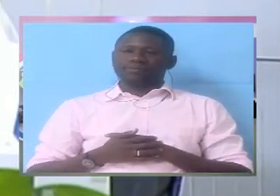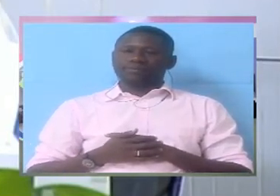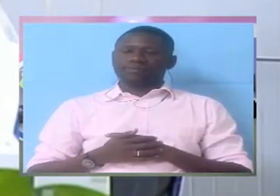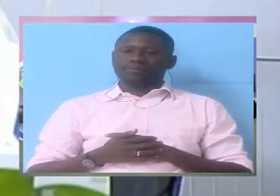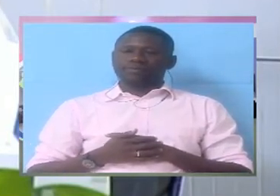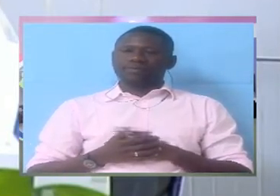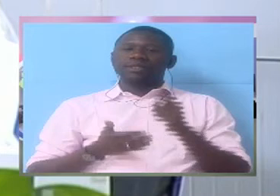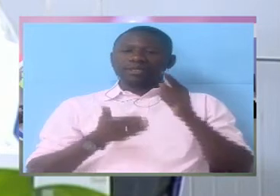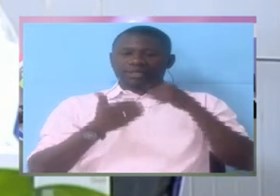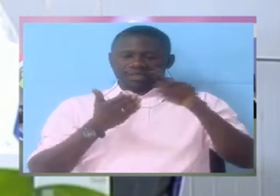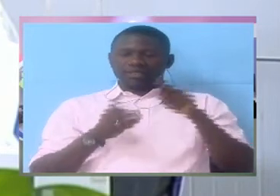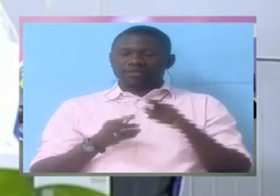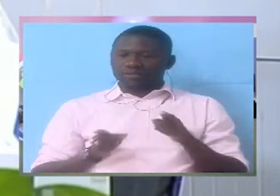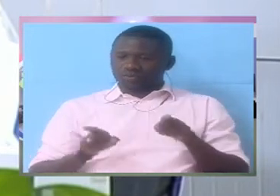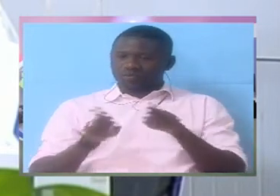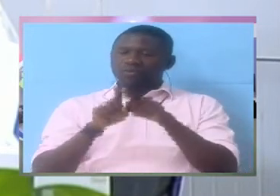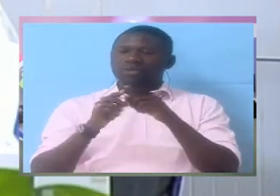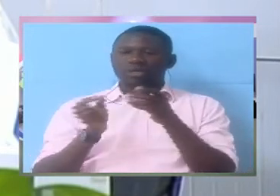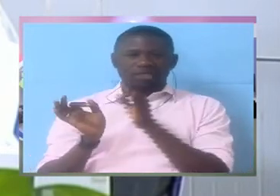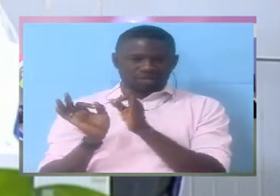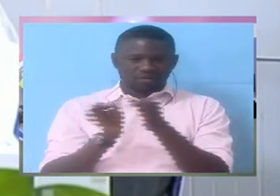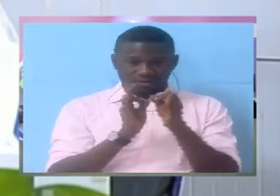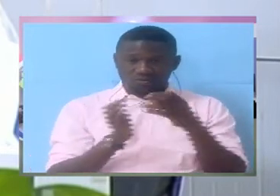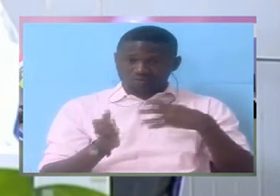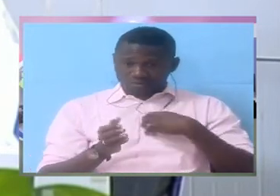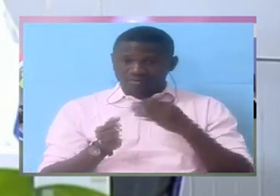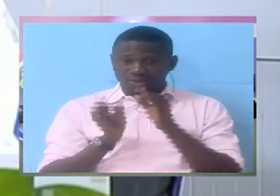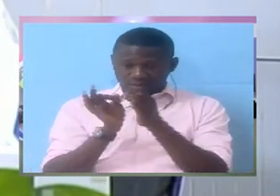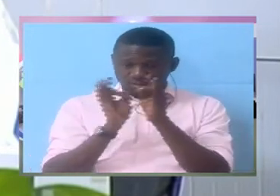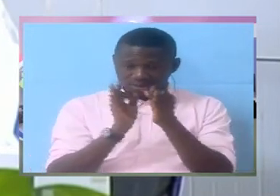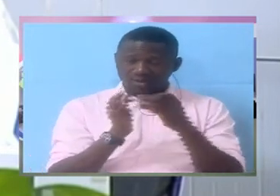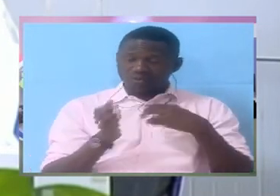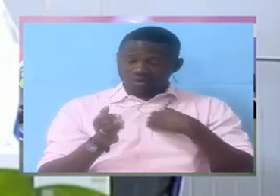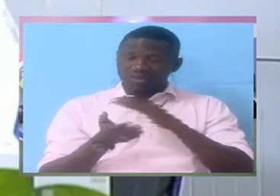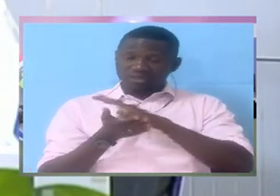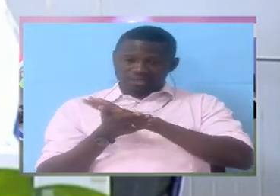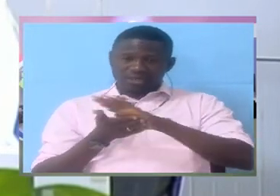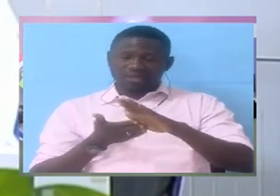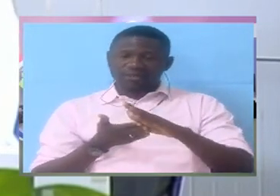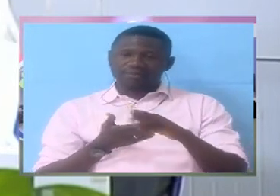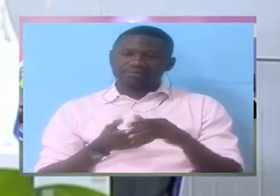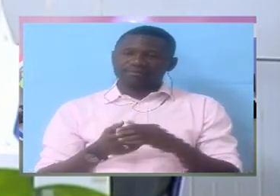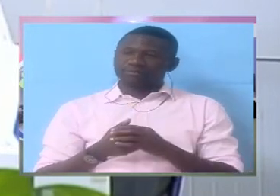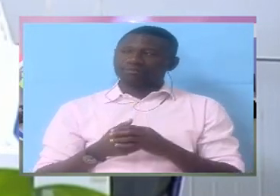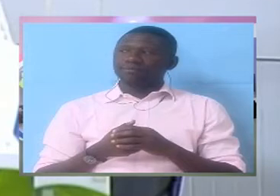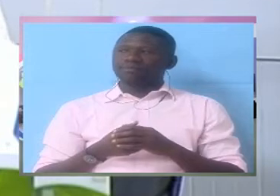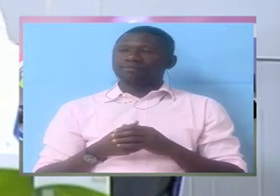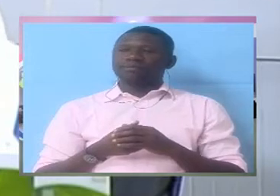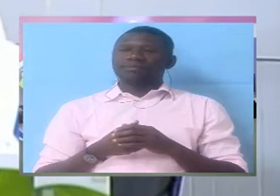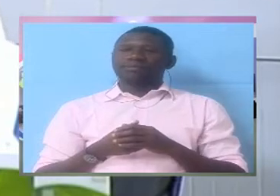Correct with an explanation. Tonya barbitung kubije nyen semen sata.